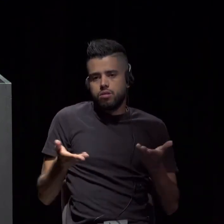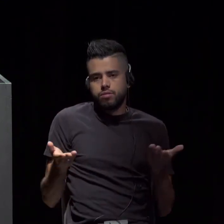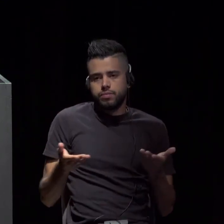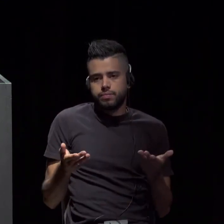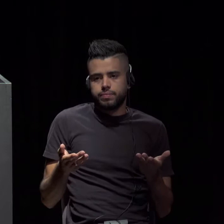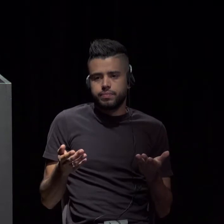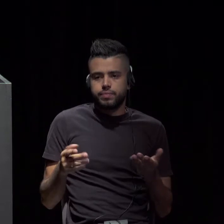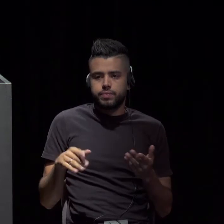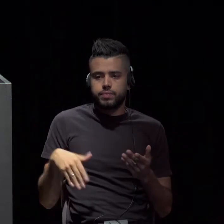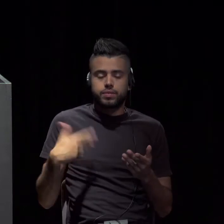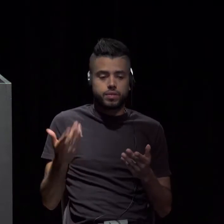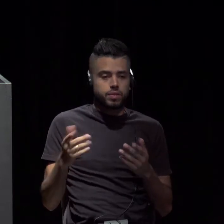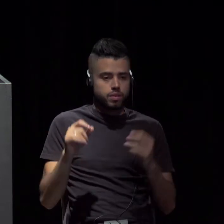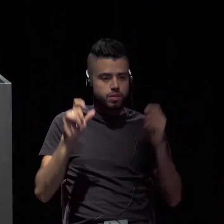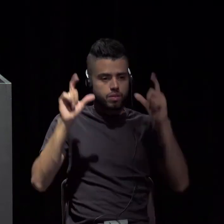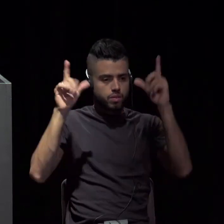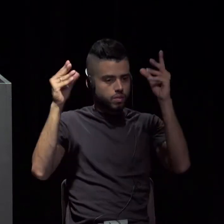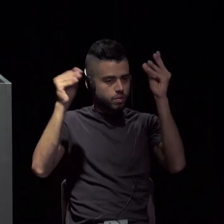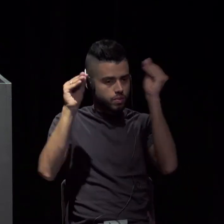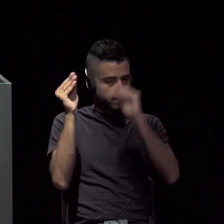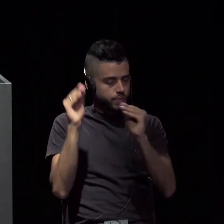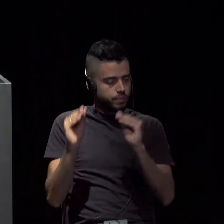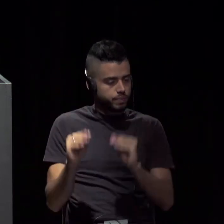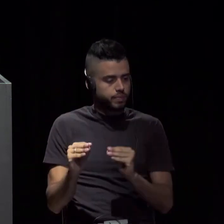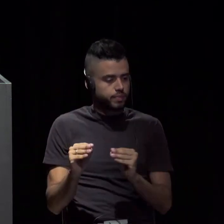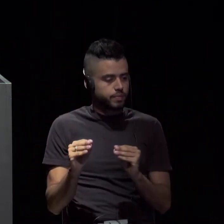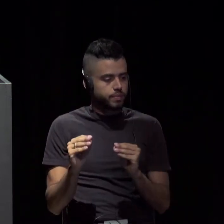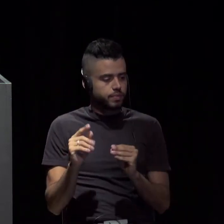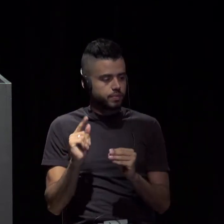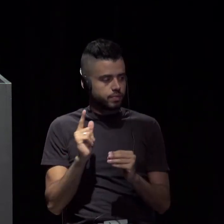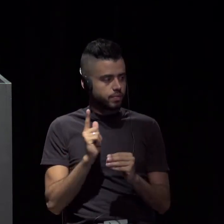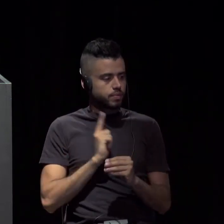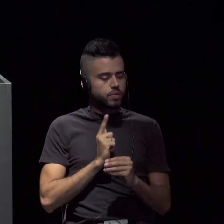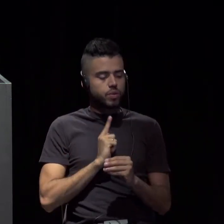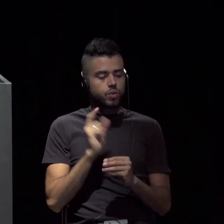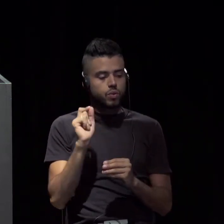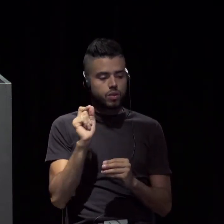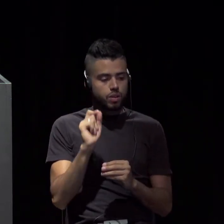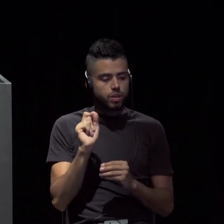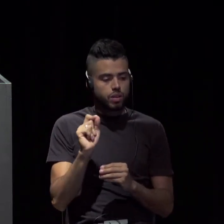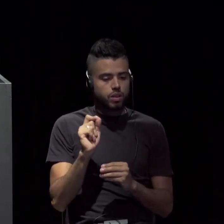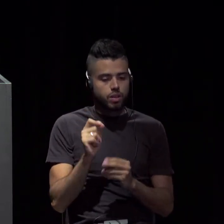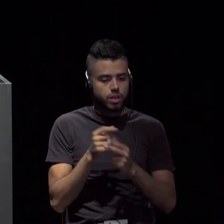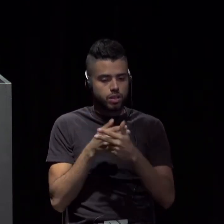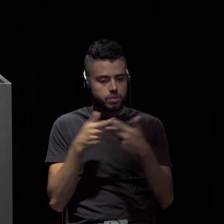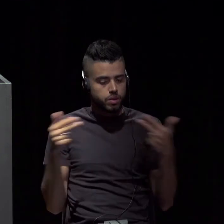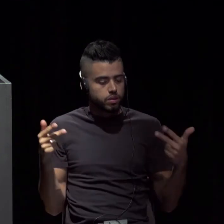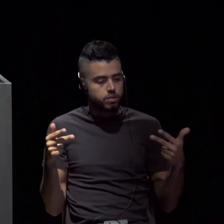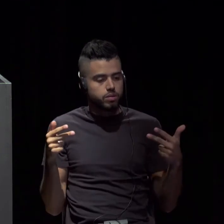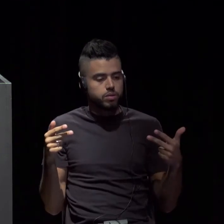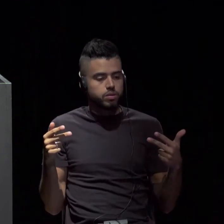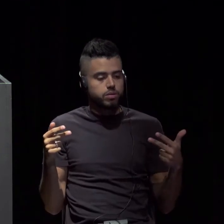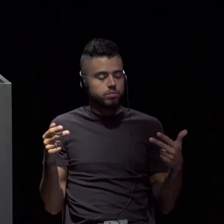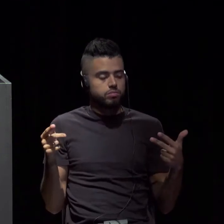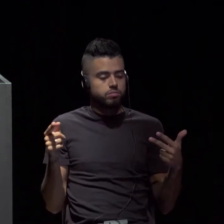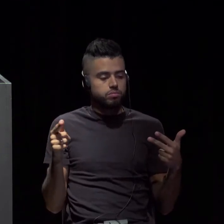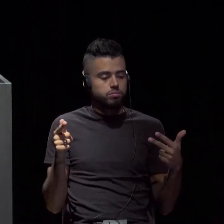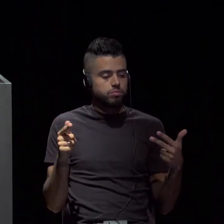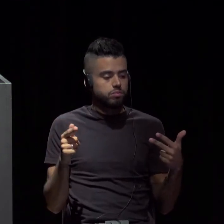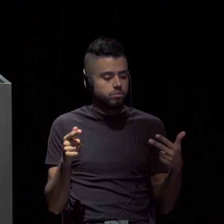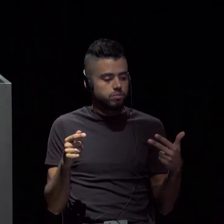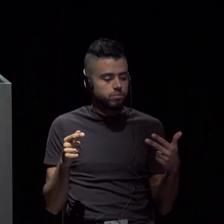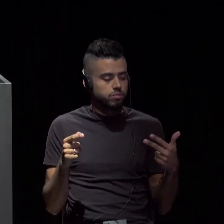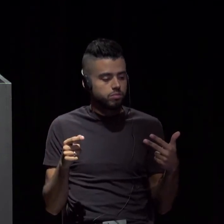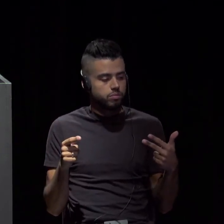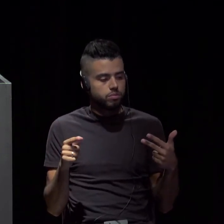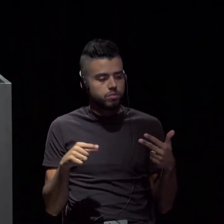are equivalencies of living things that, once birthed in his studio, must embark on